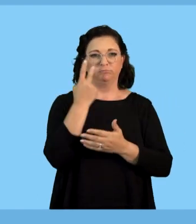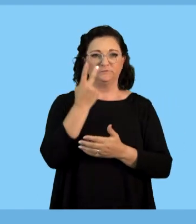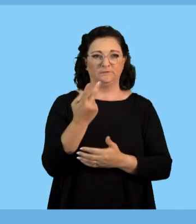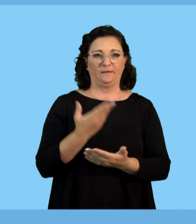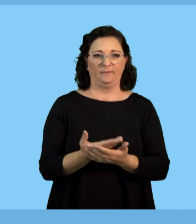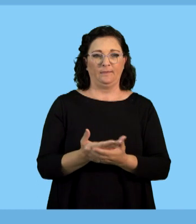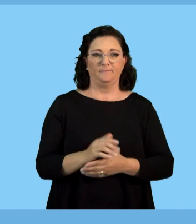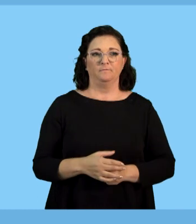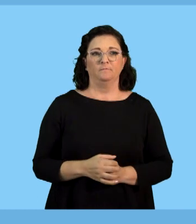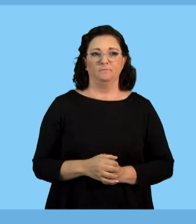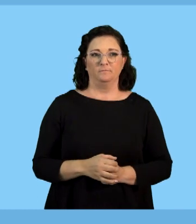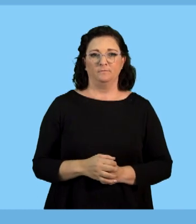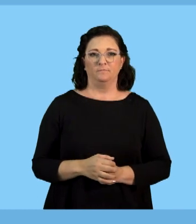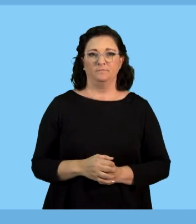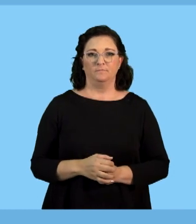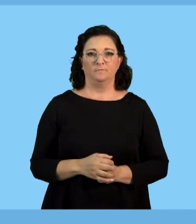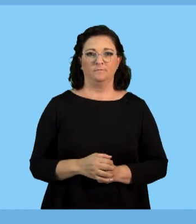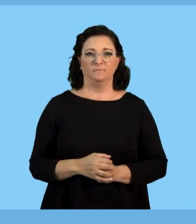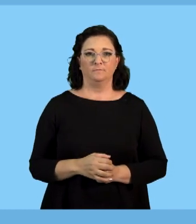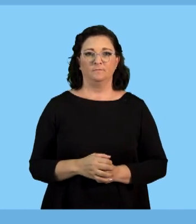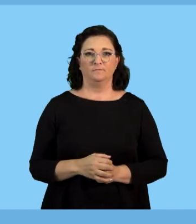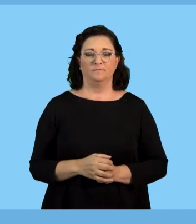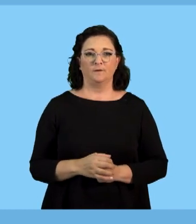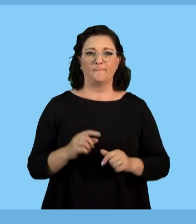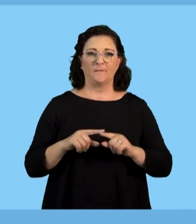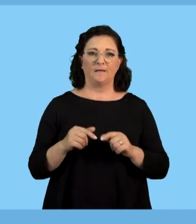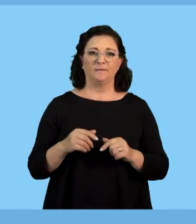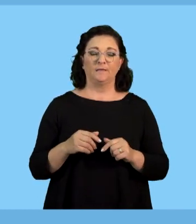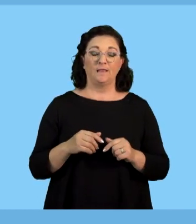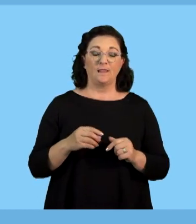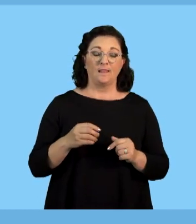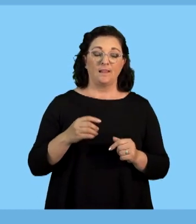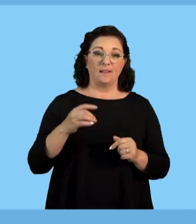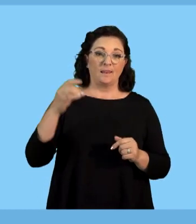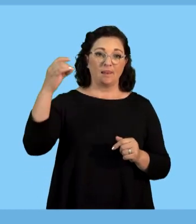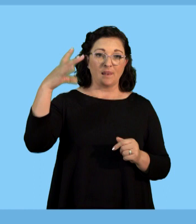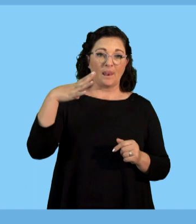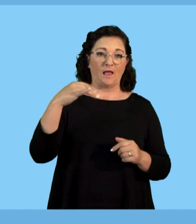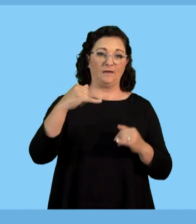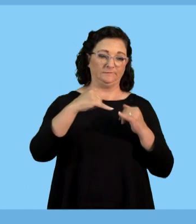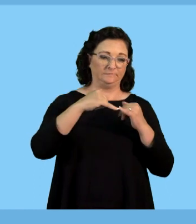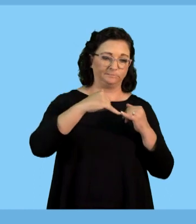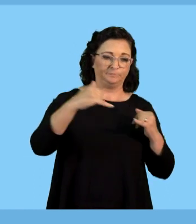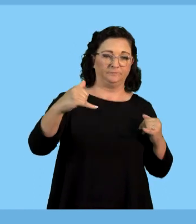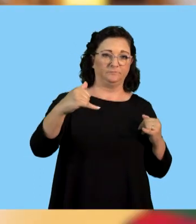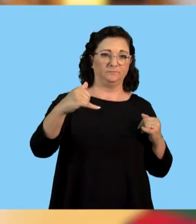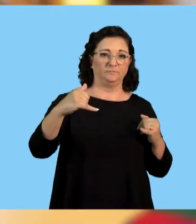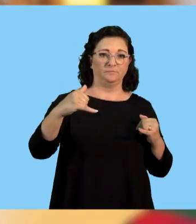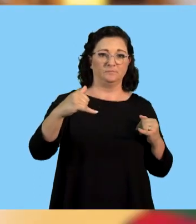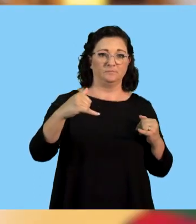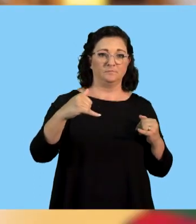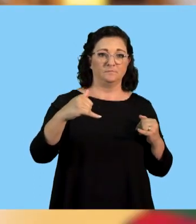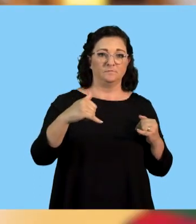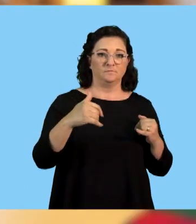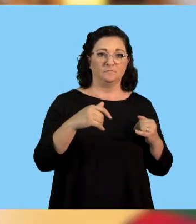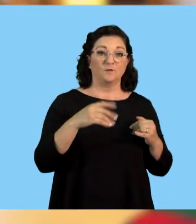alongside. So now, this then means that the light is traveling in a straight line. And remember, we said that if light is traveling in a